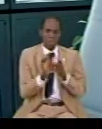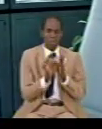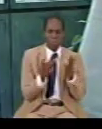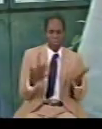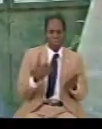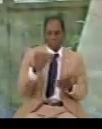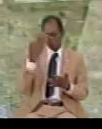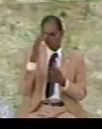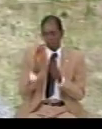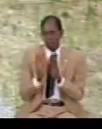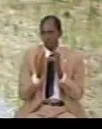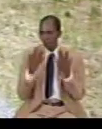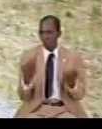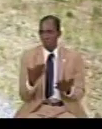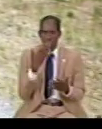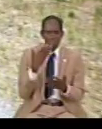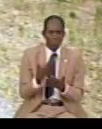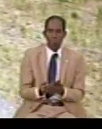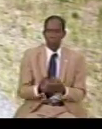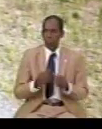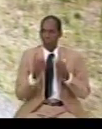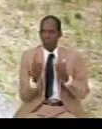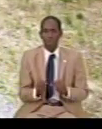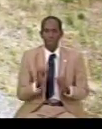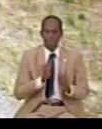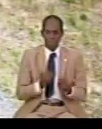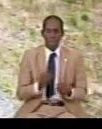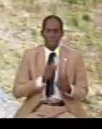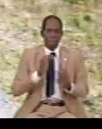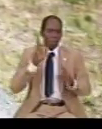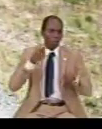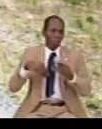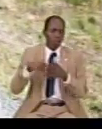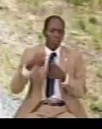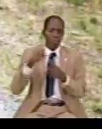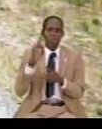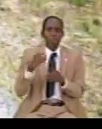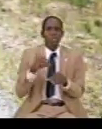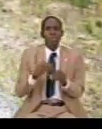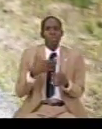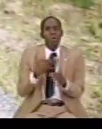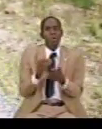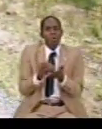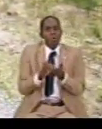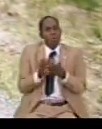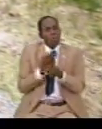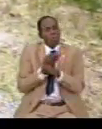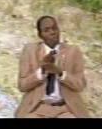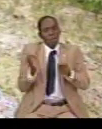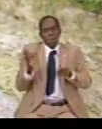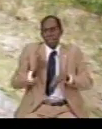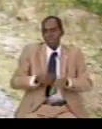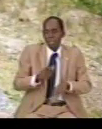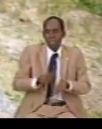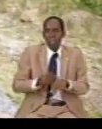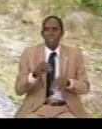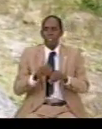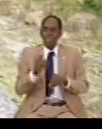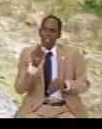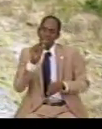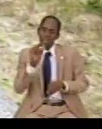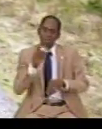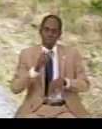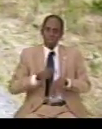I'm ready, I'm going to go out now in my spare time, in the fragment of time I want to give, in the little time I want